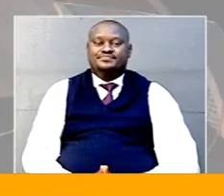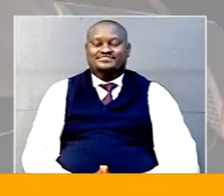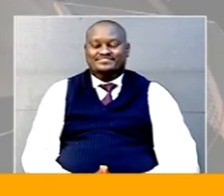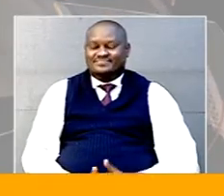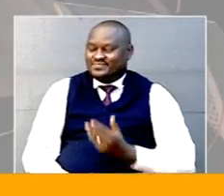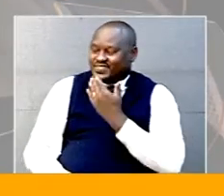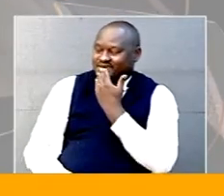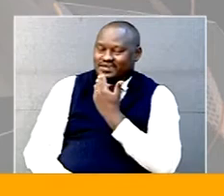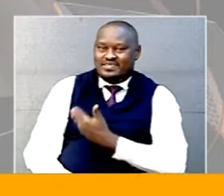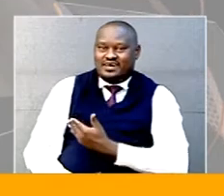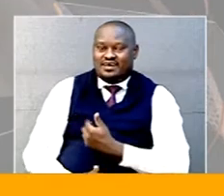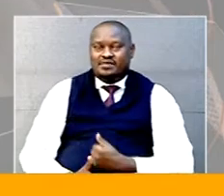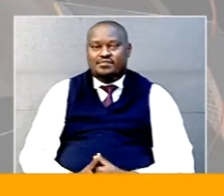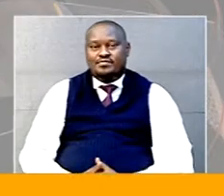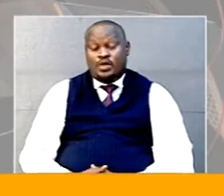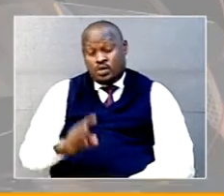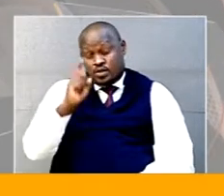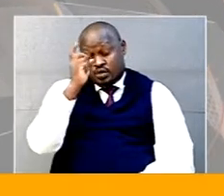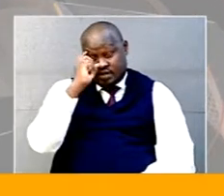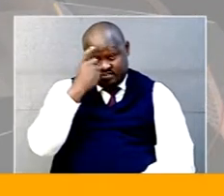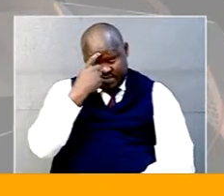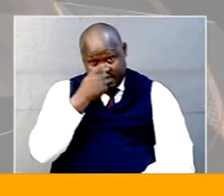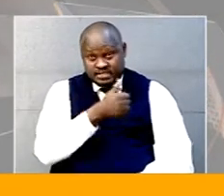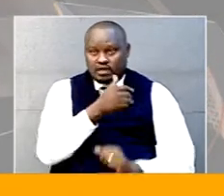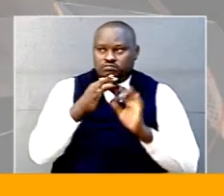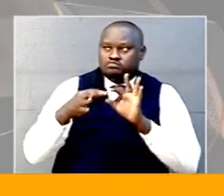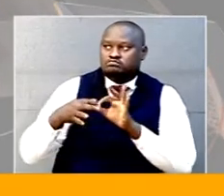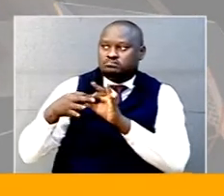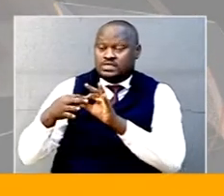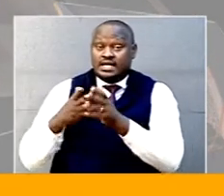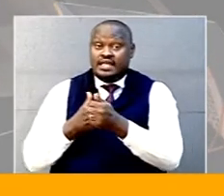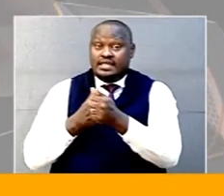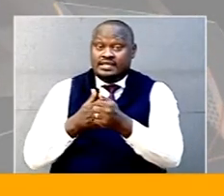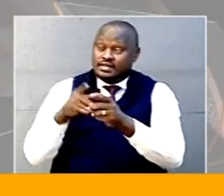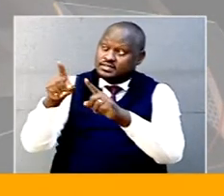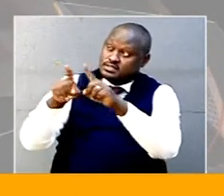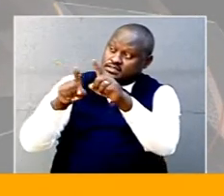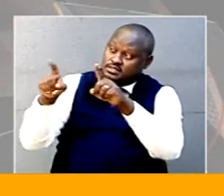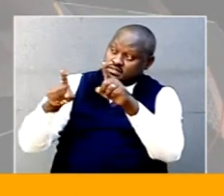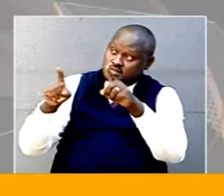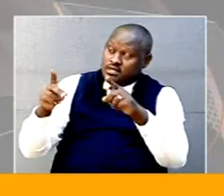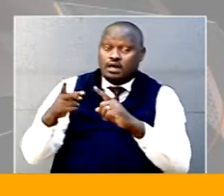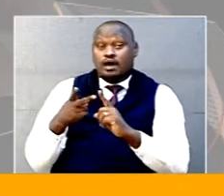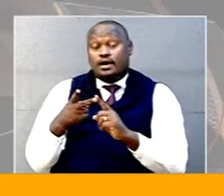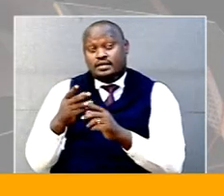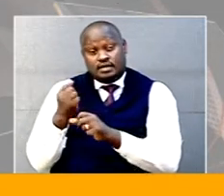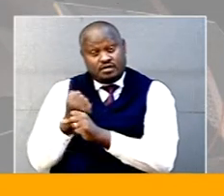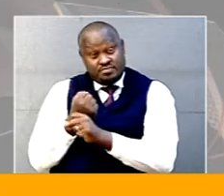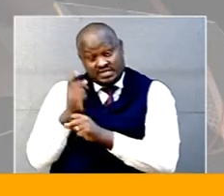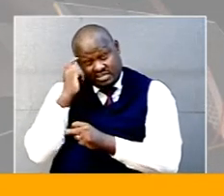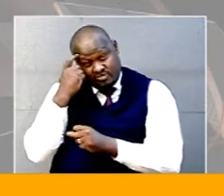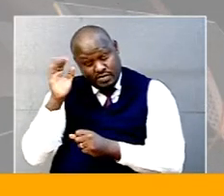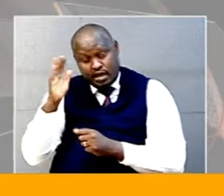Thank you, Aguta and Okrut. Government is engaging local leaders and public servants on